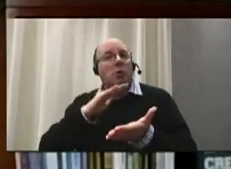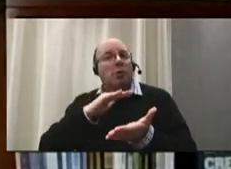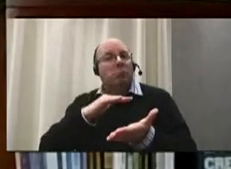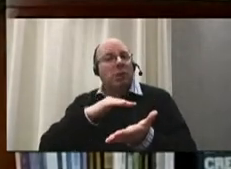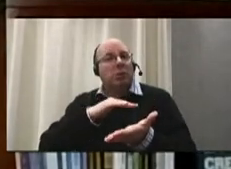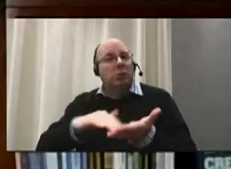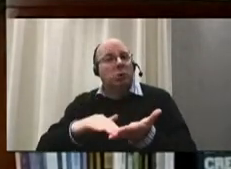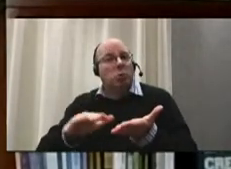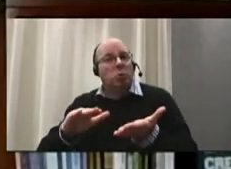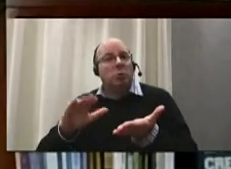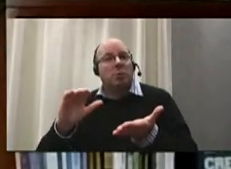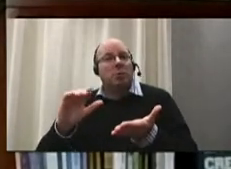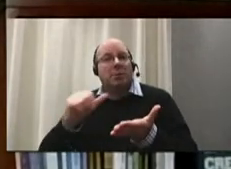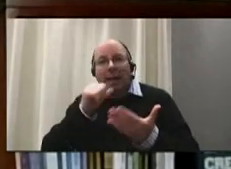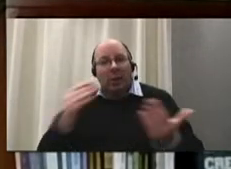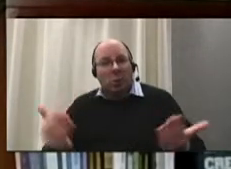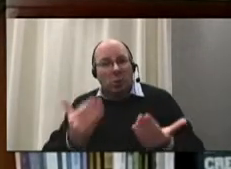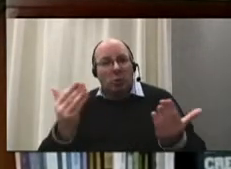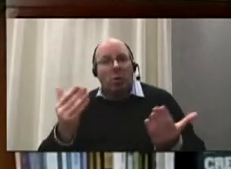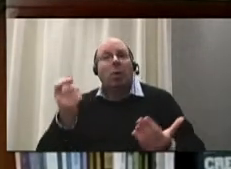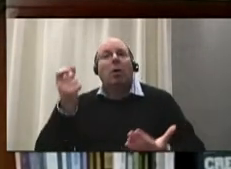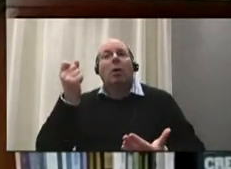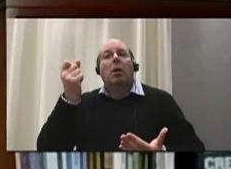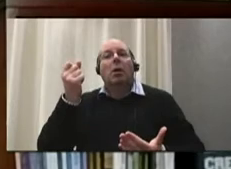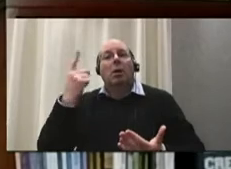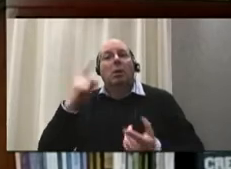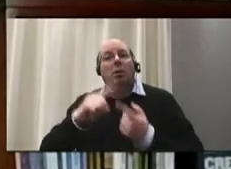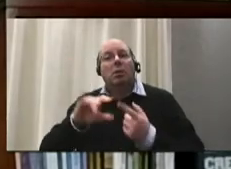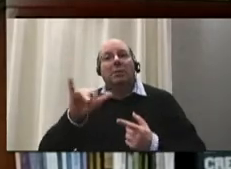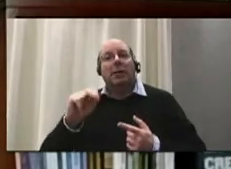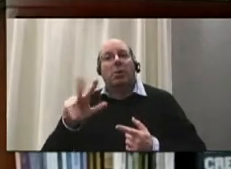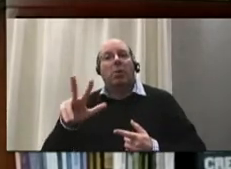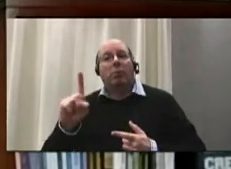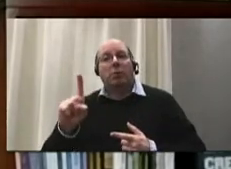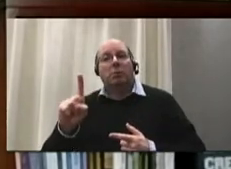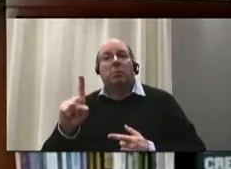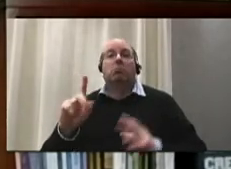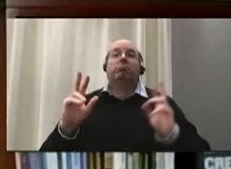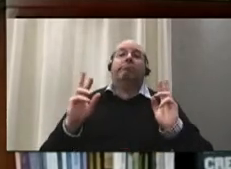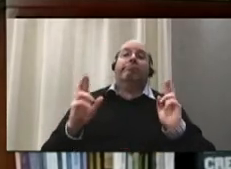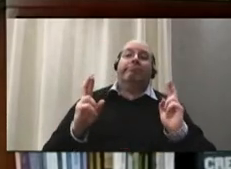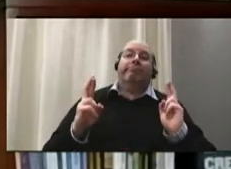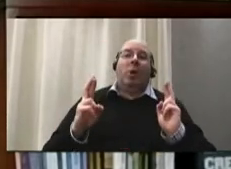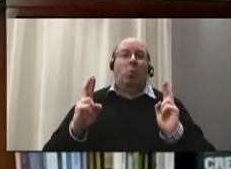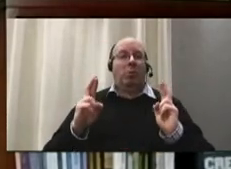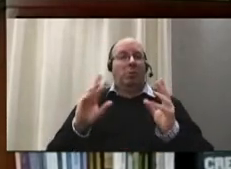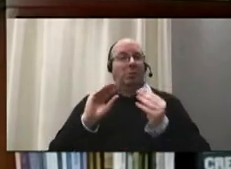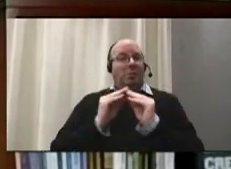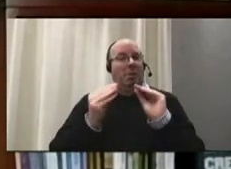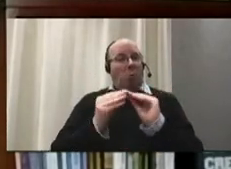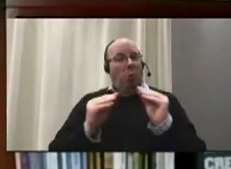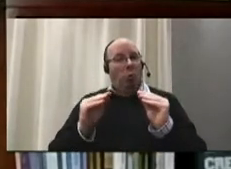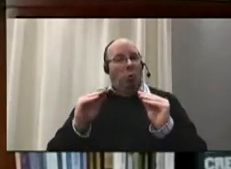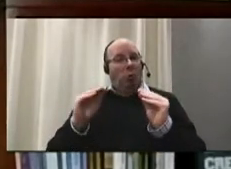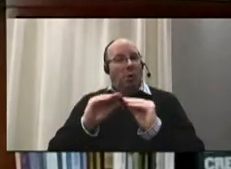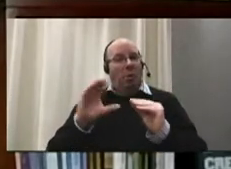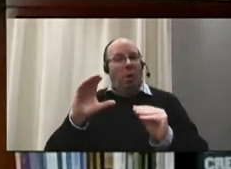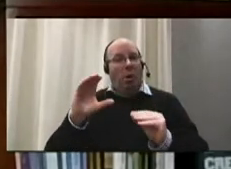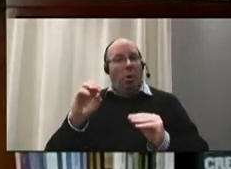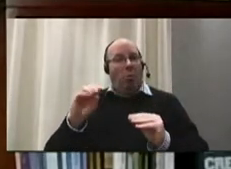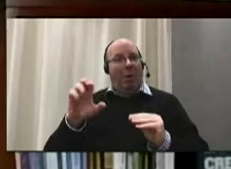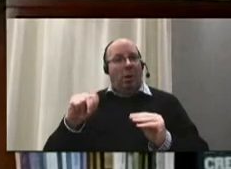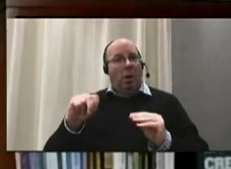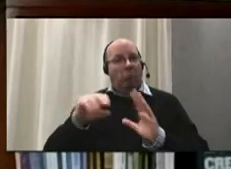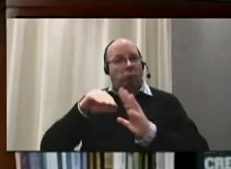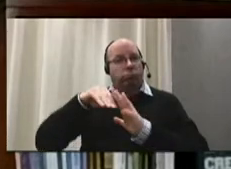be flexible and extend that timeline. So that, along with filling critical shortages around staff,